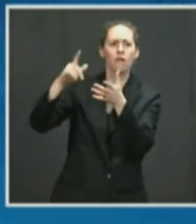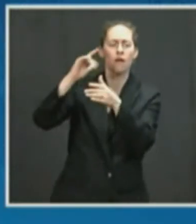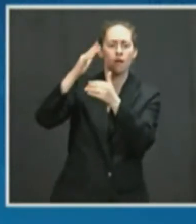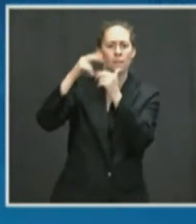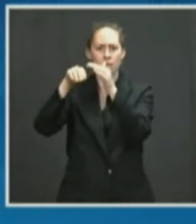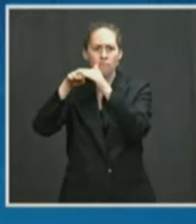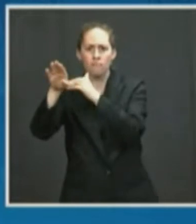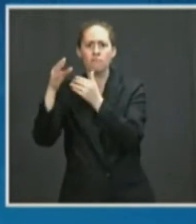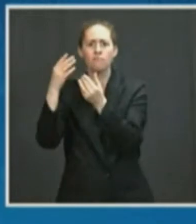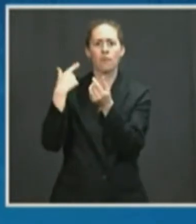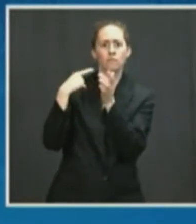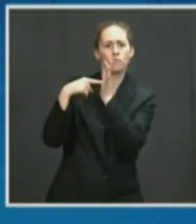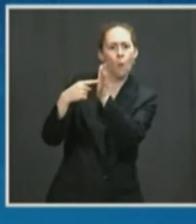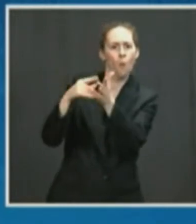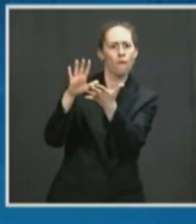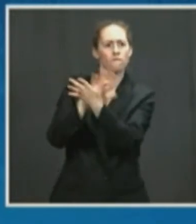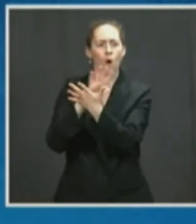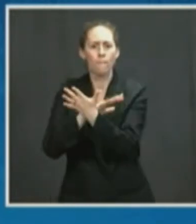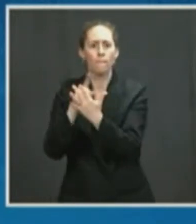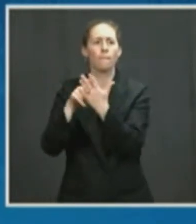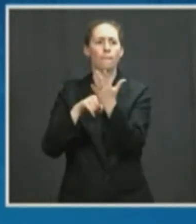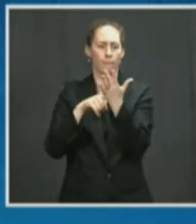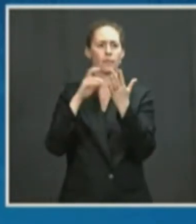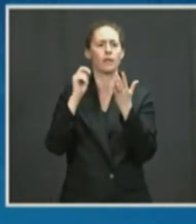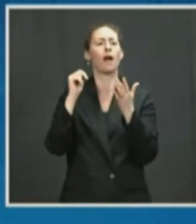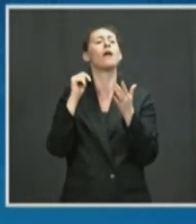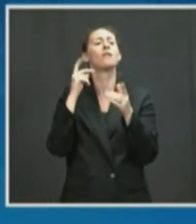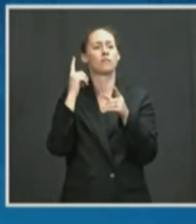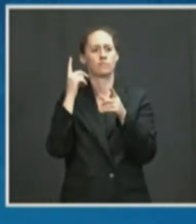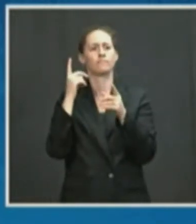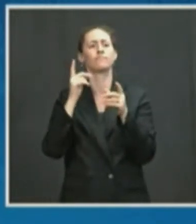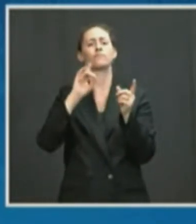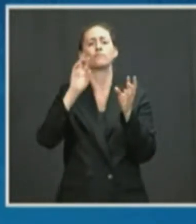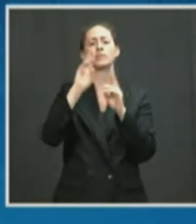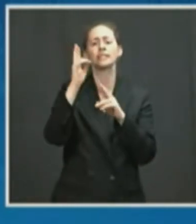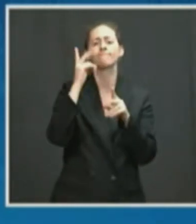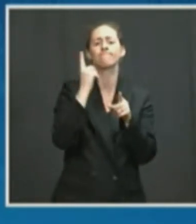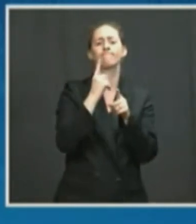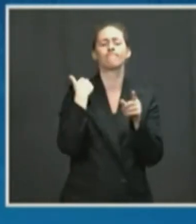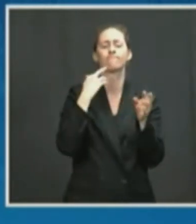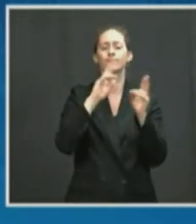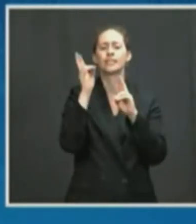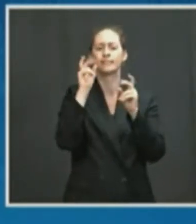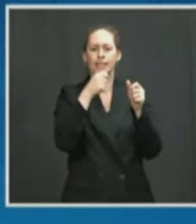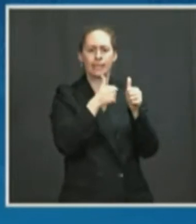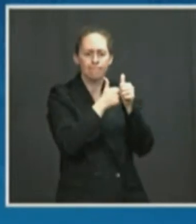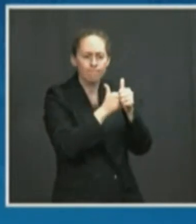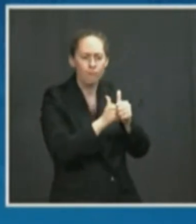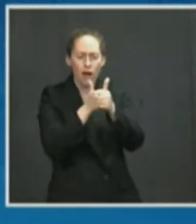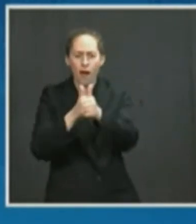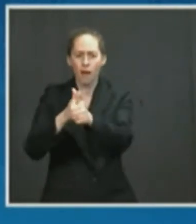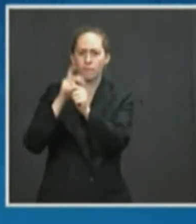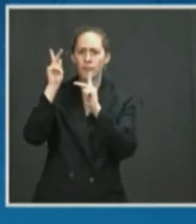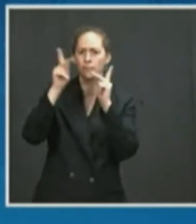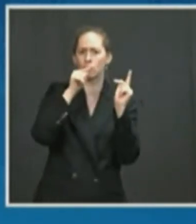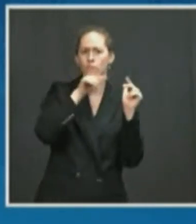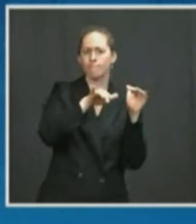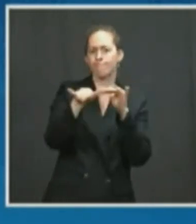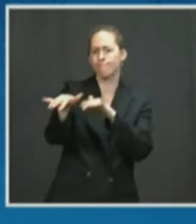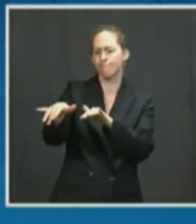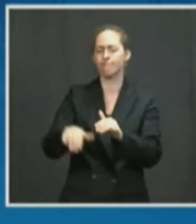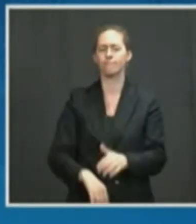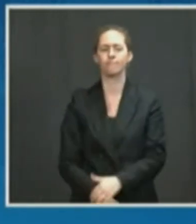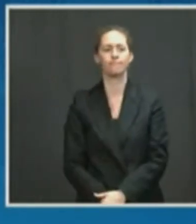migration, but particularly whereby we can begin to generate opportunities in the historically